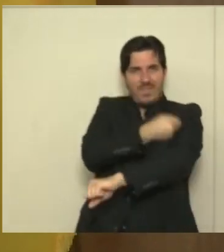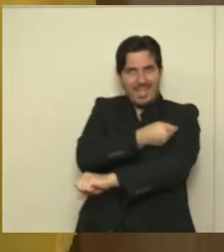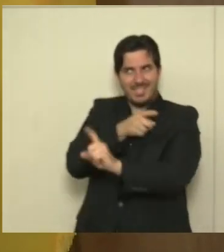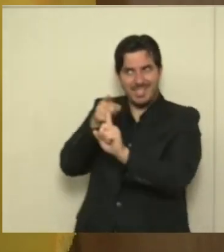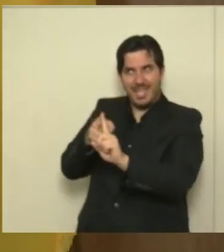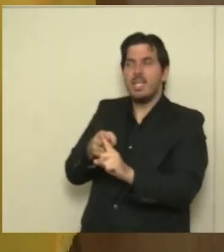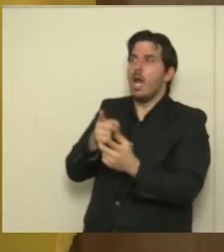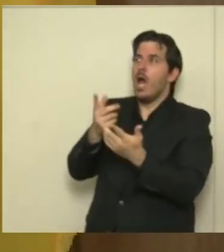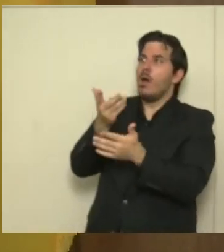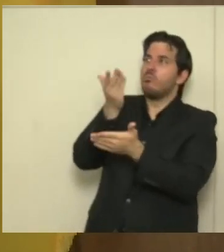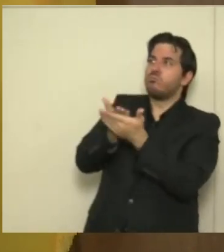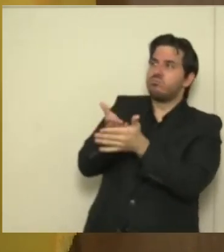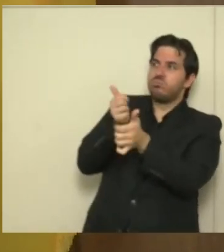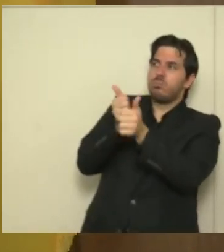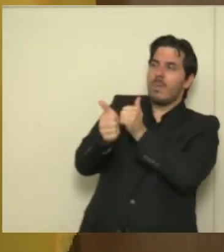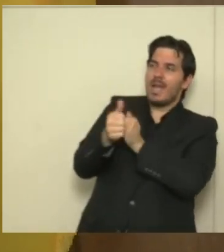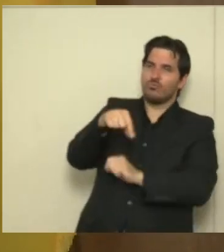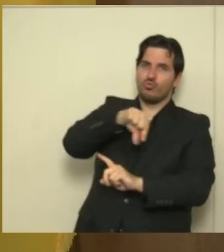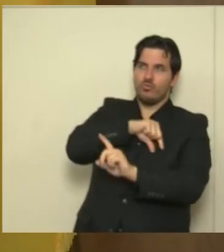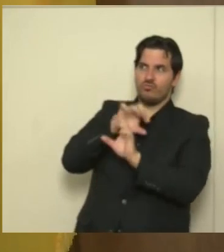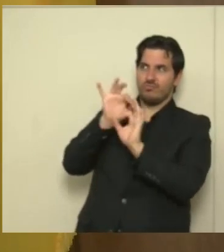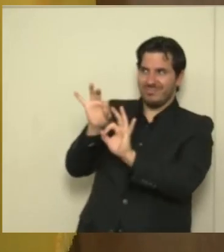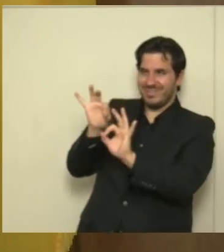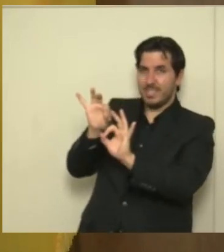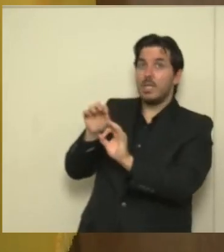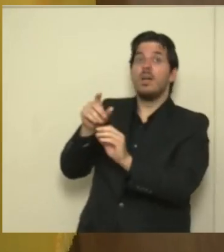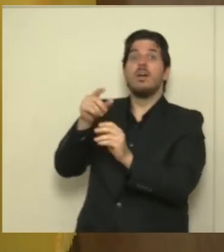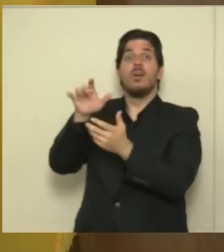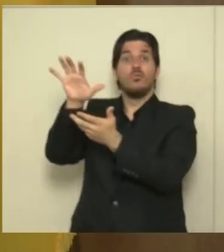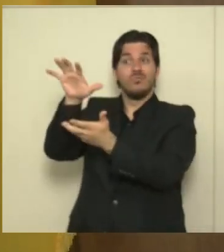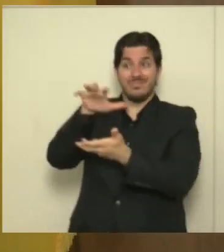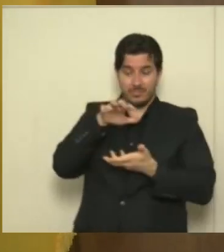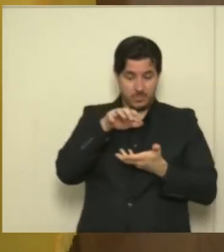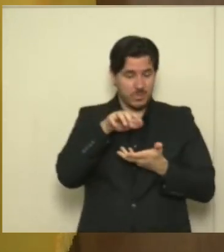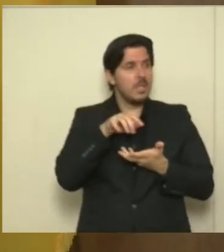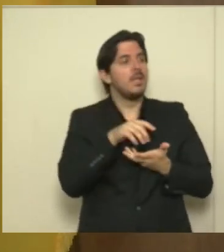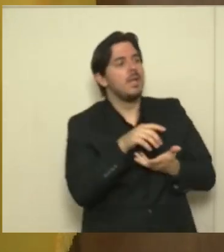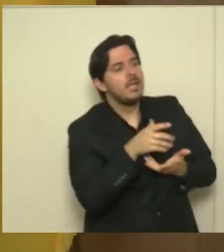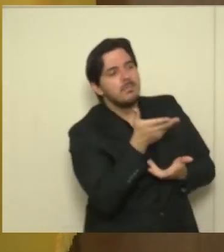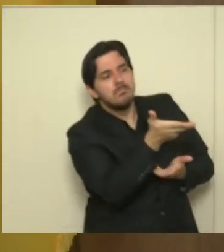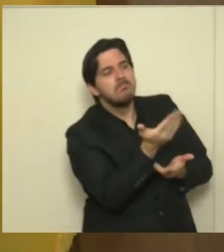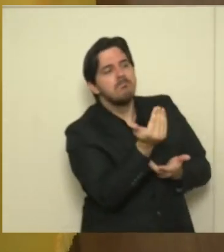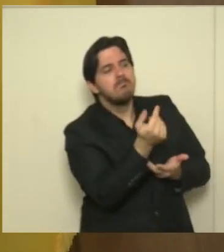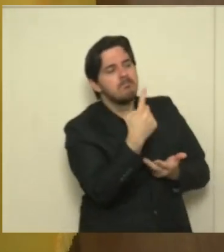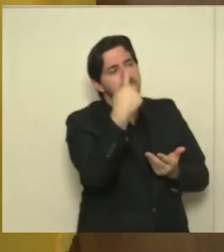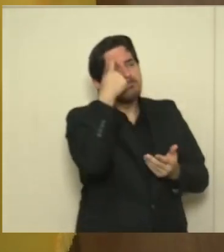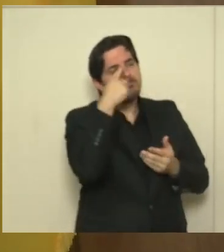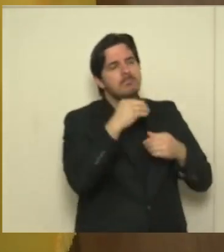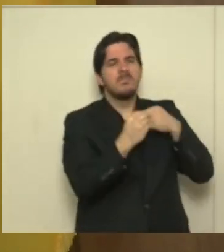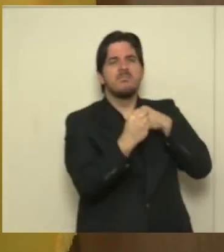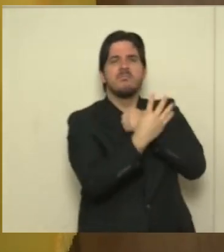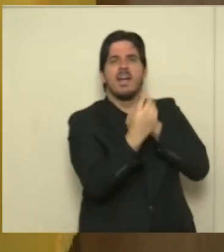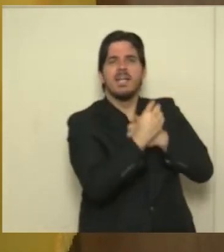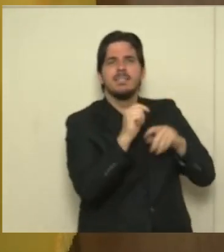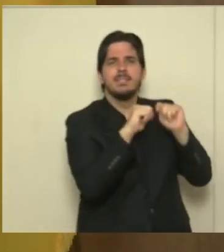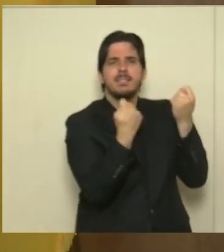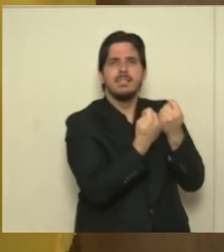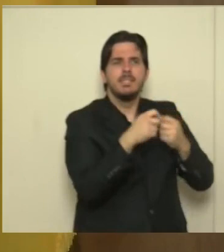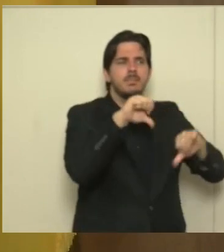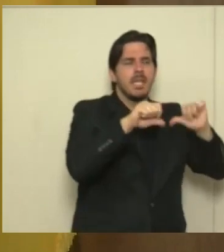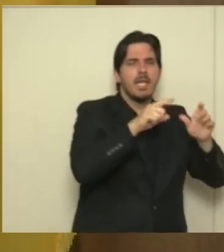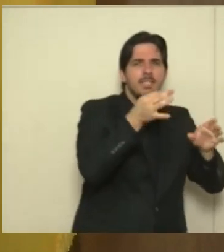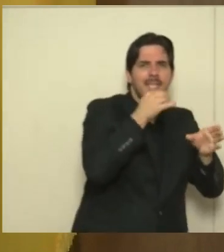that using our medical advisory team and our expertise with our scientific community